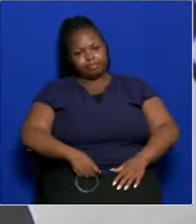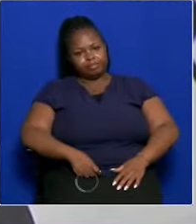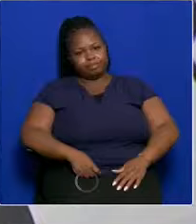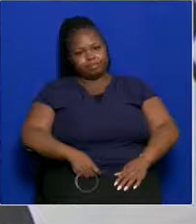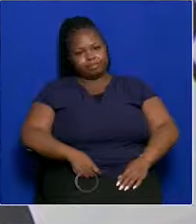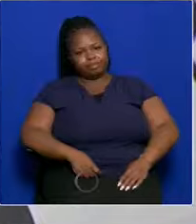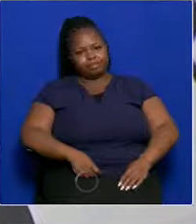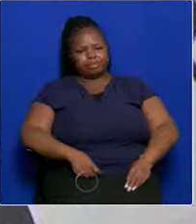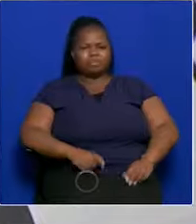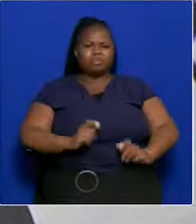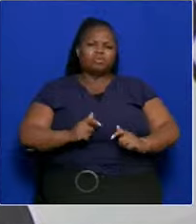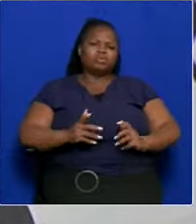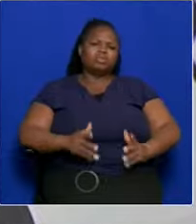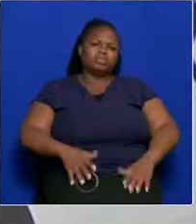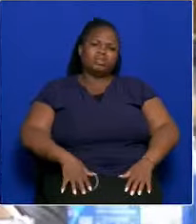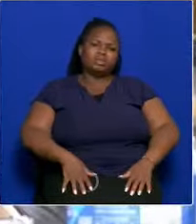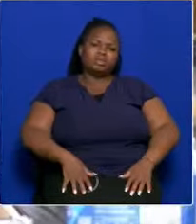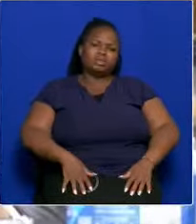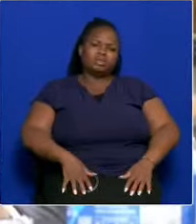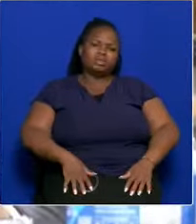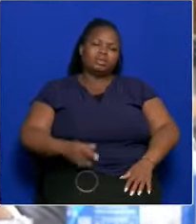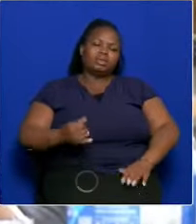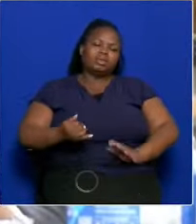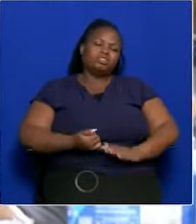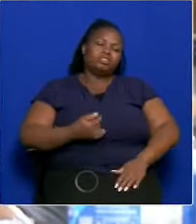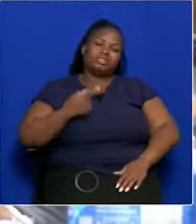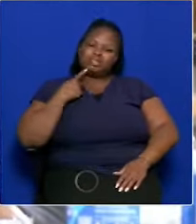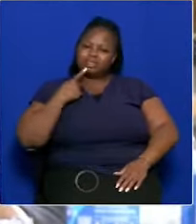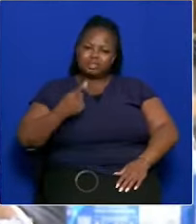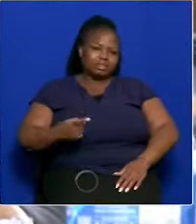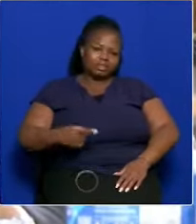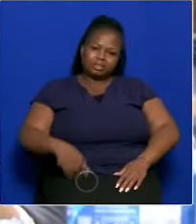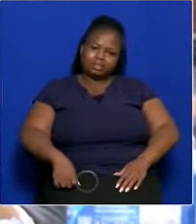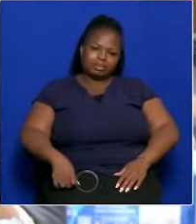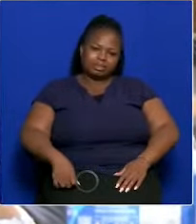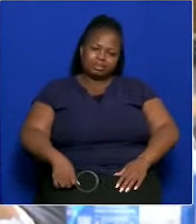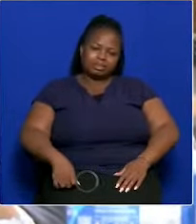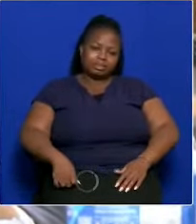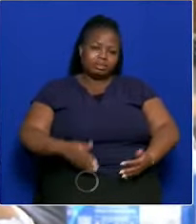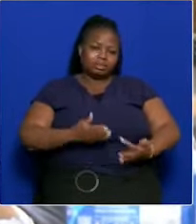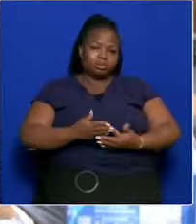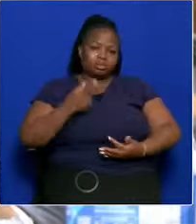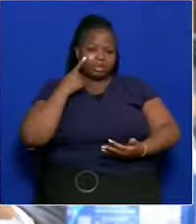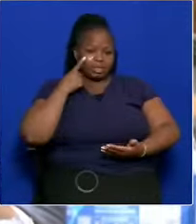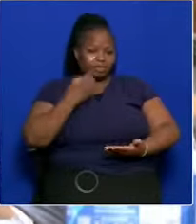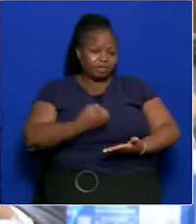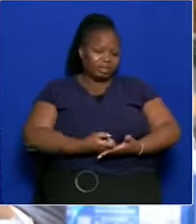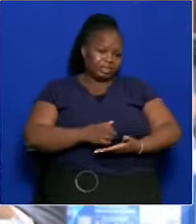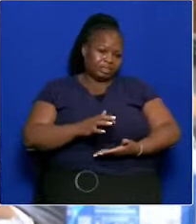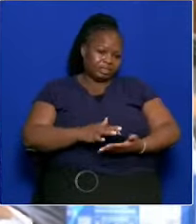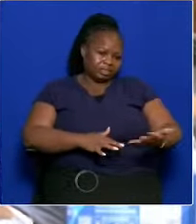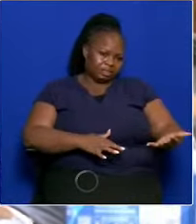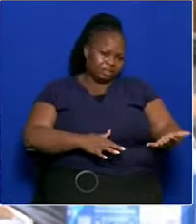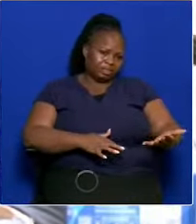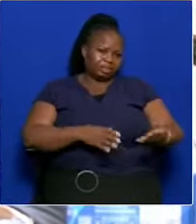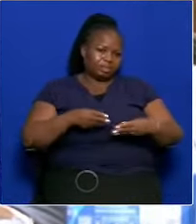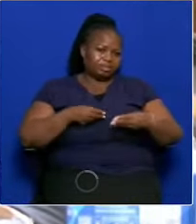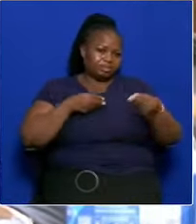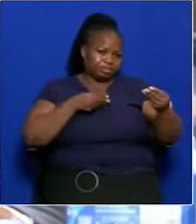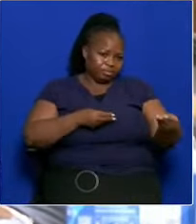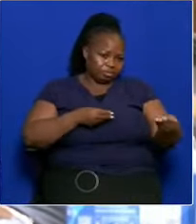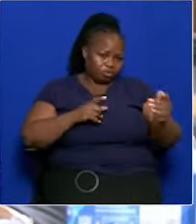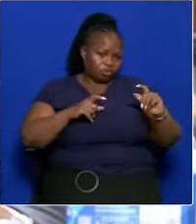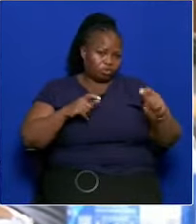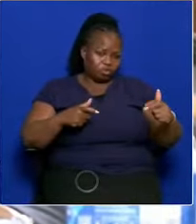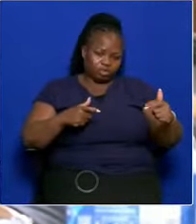Commissioner, I just indicated that through testimony which was made to the commission, you went